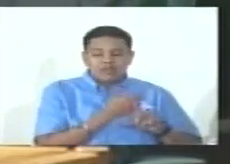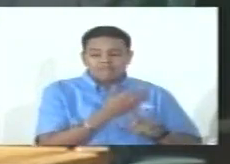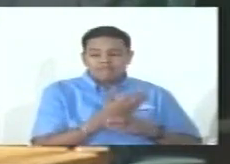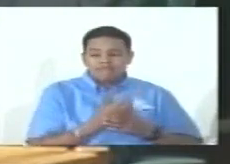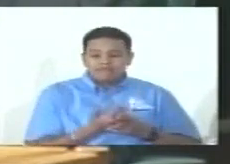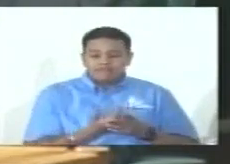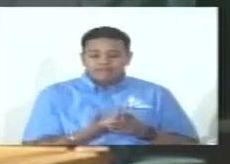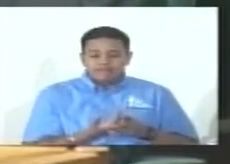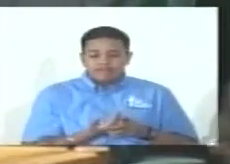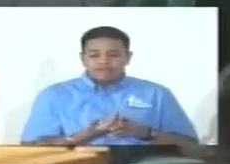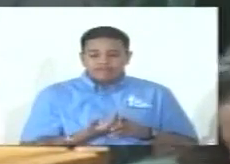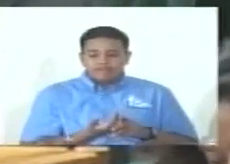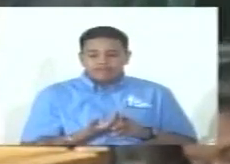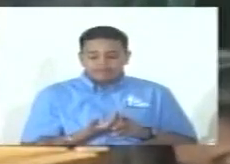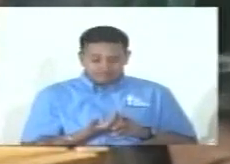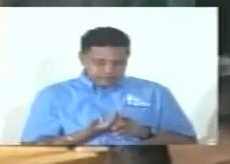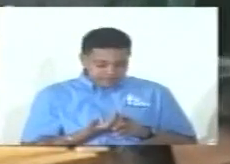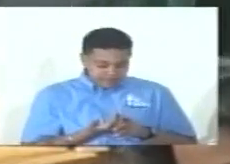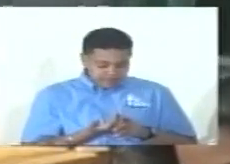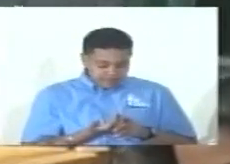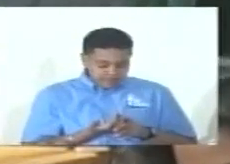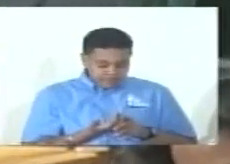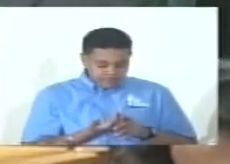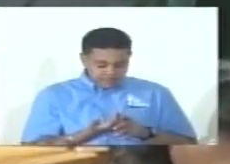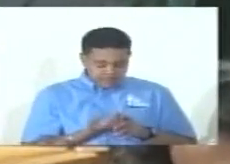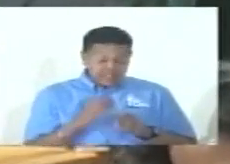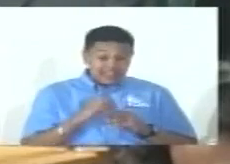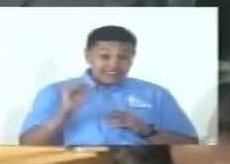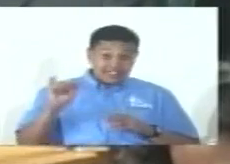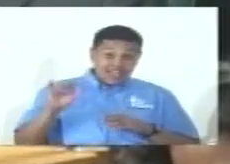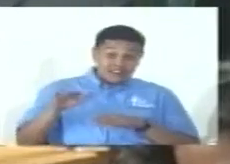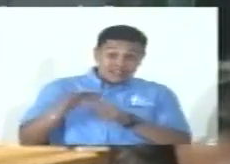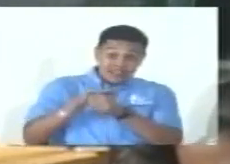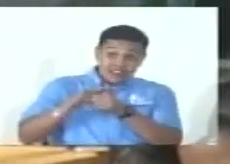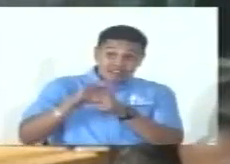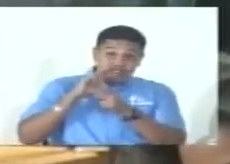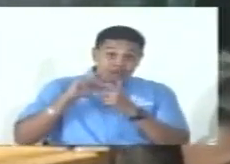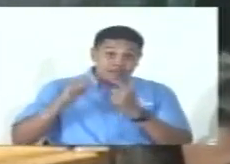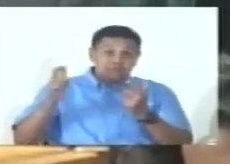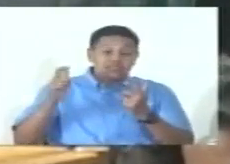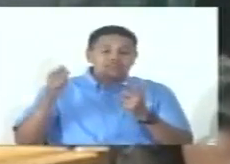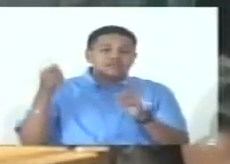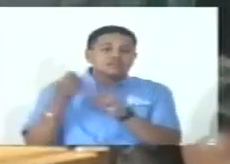but certainly within that region it is a big hit to the body politic.